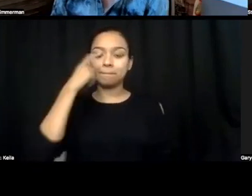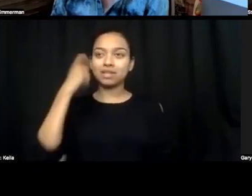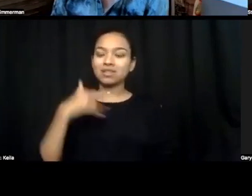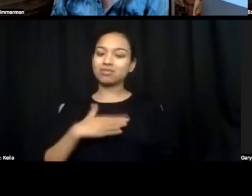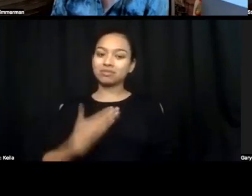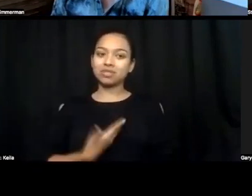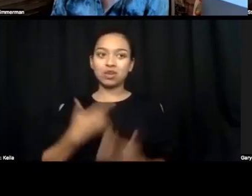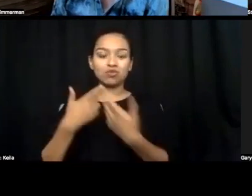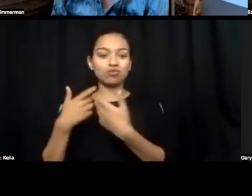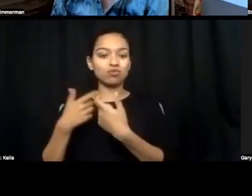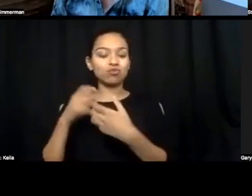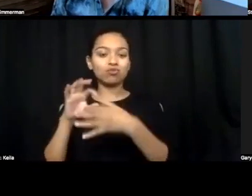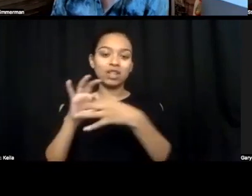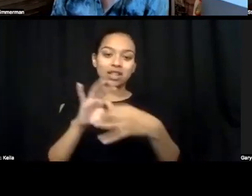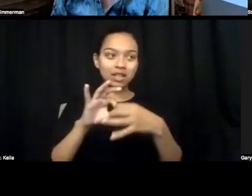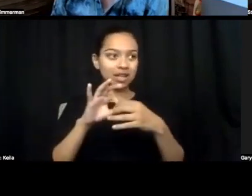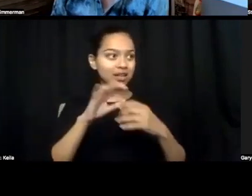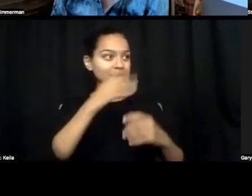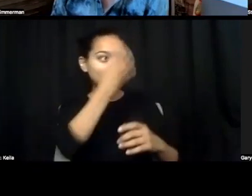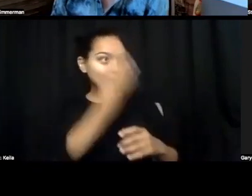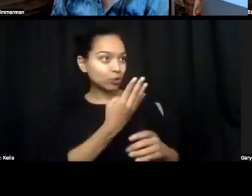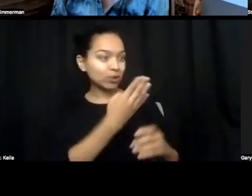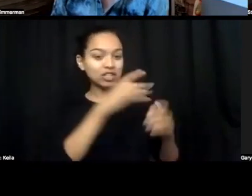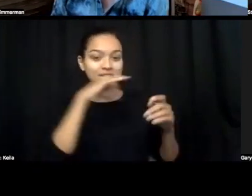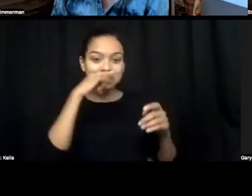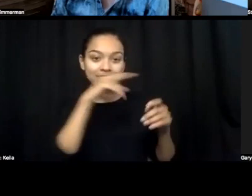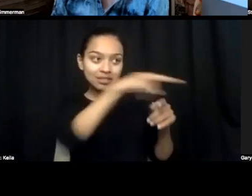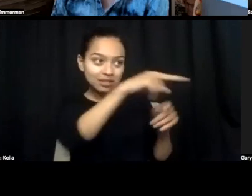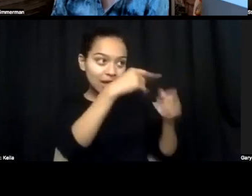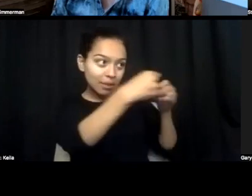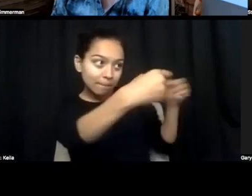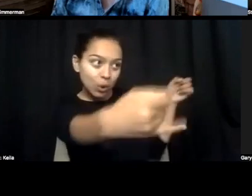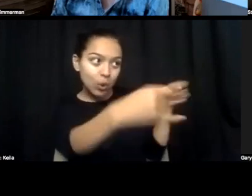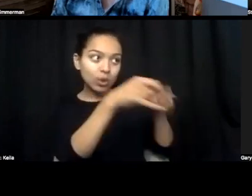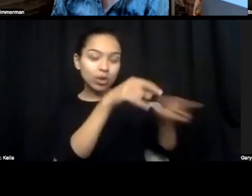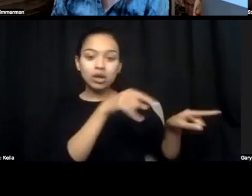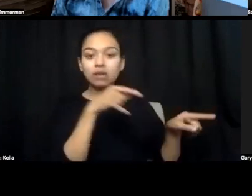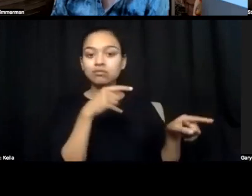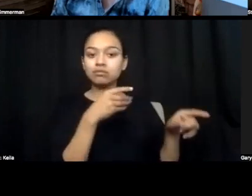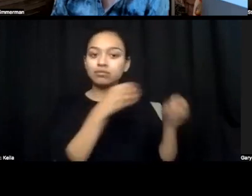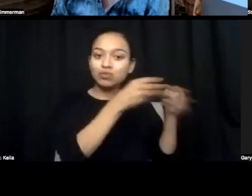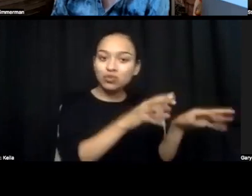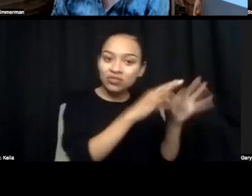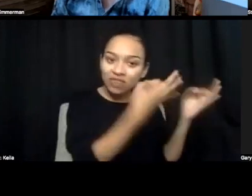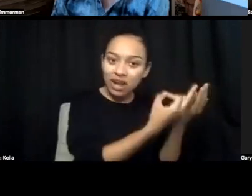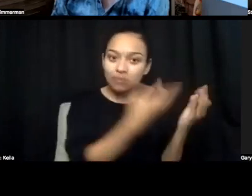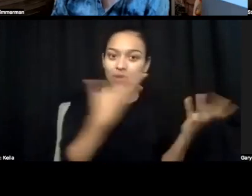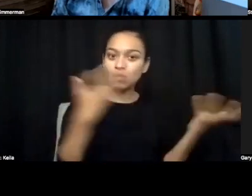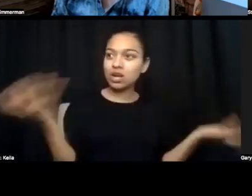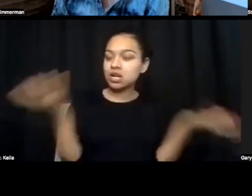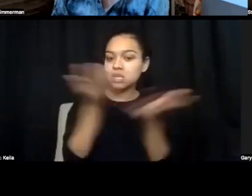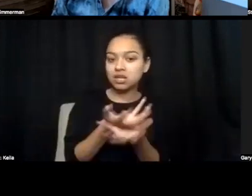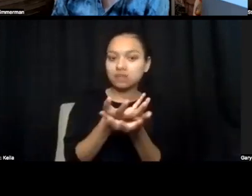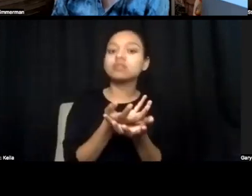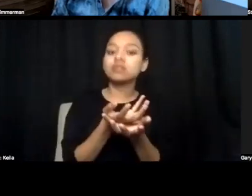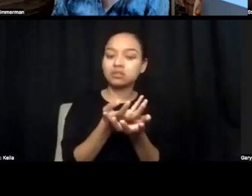again, using the theme of having these actors stepping into the shoes of these characters from the Anne Frank time. Yeah. And seeing what was similar, what